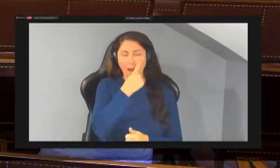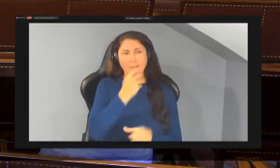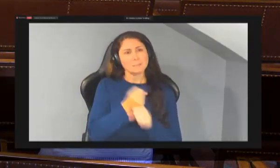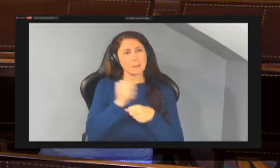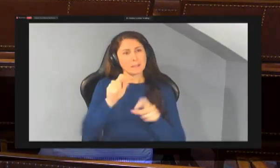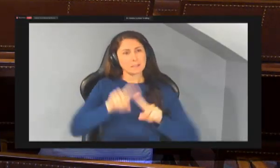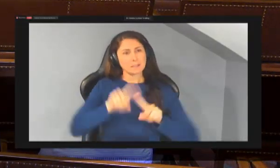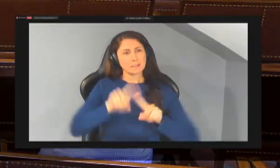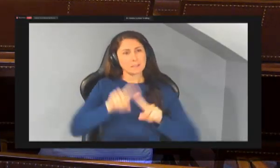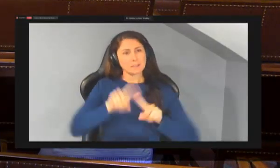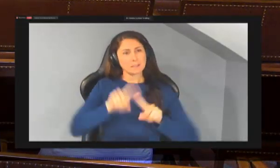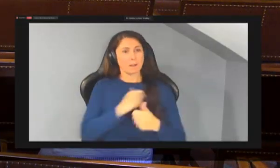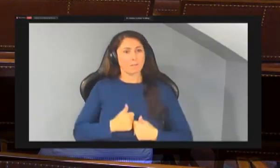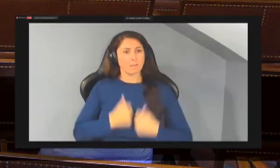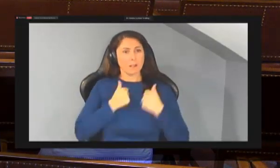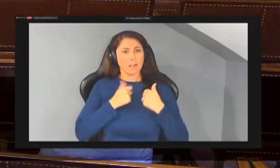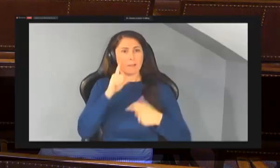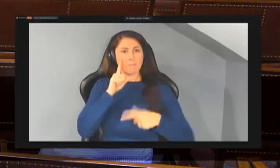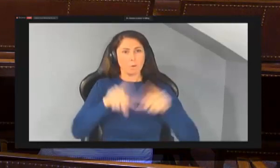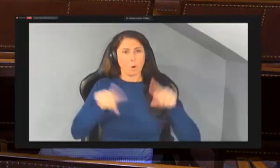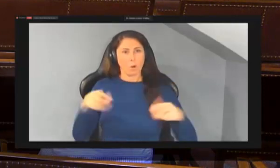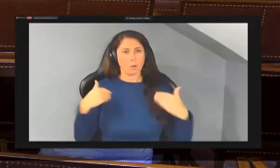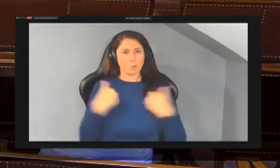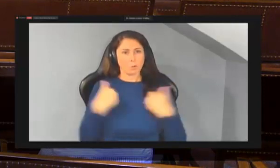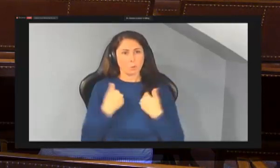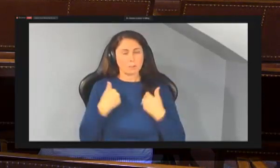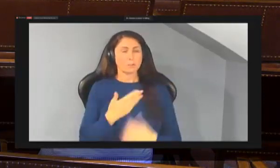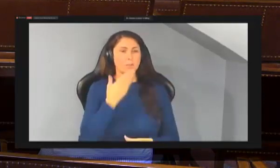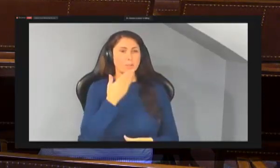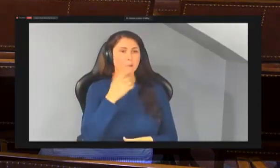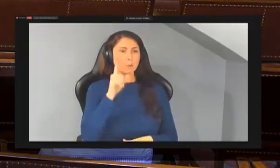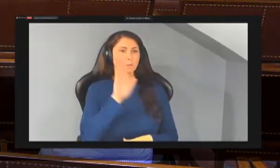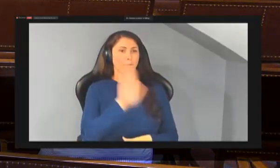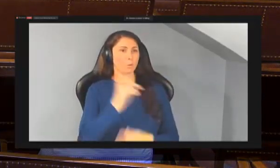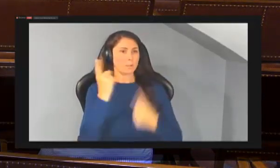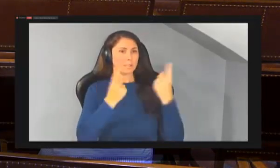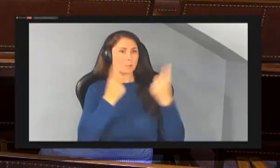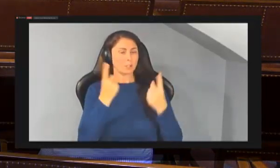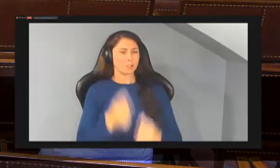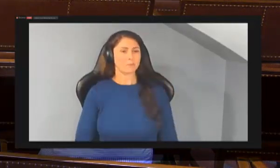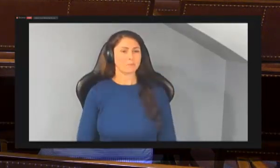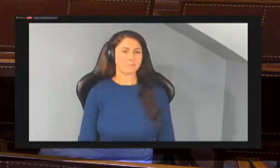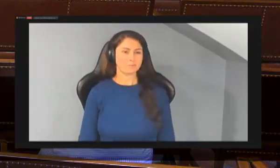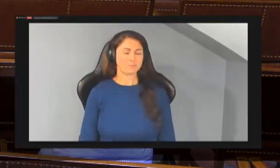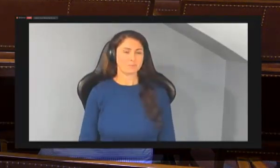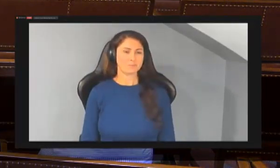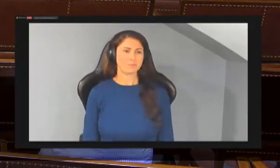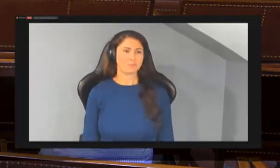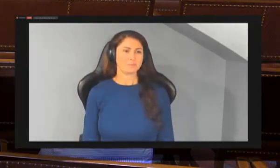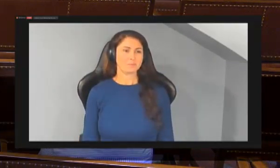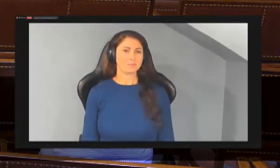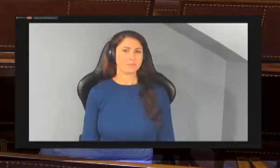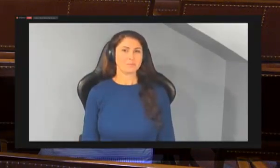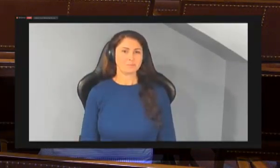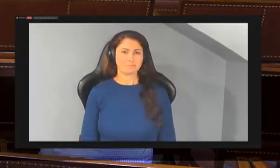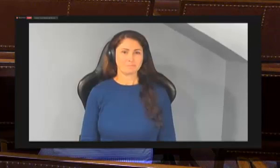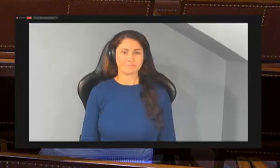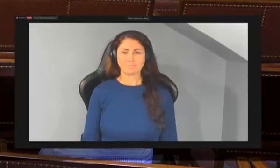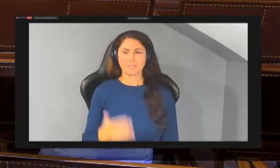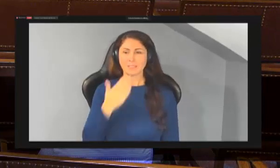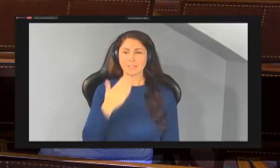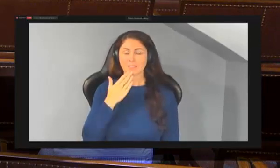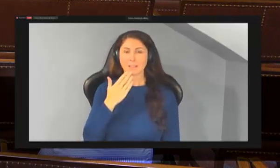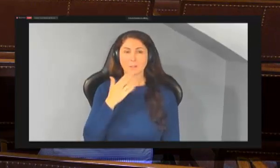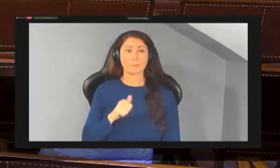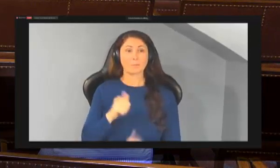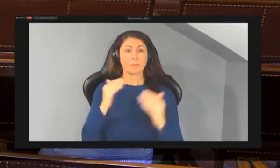in quality of life for all creatures. Thank you for your consideration. Thank you. Our next speaker is